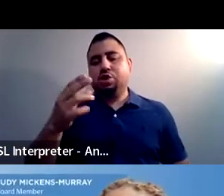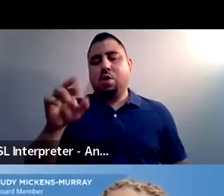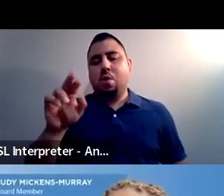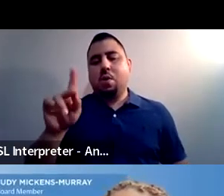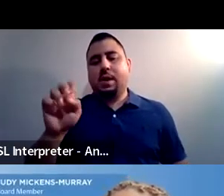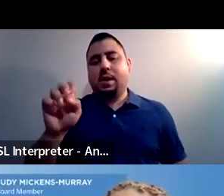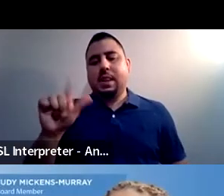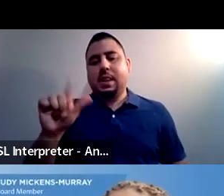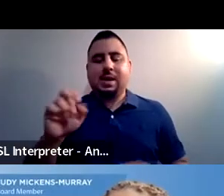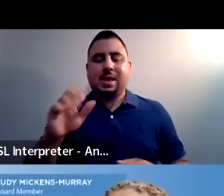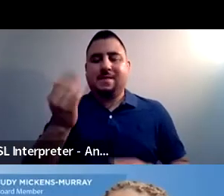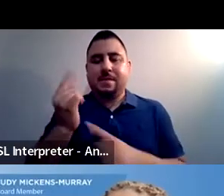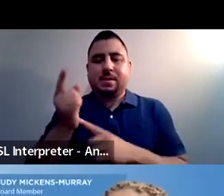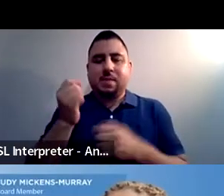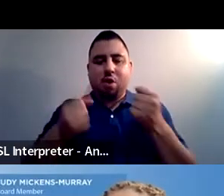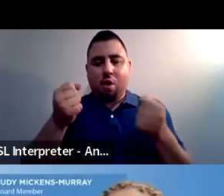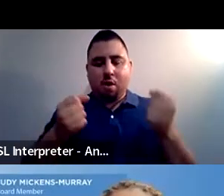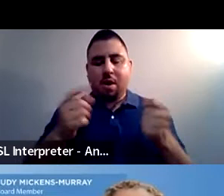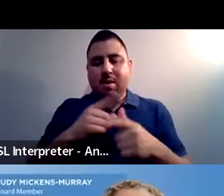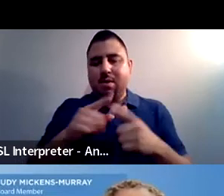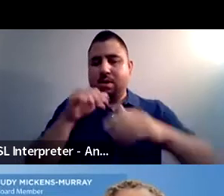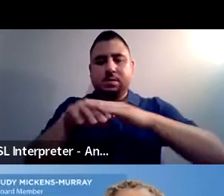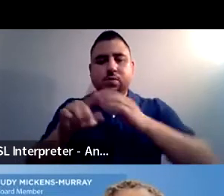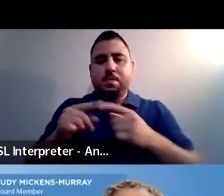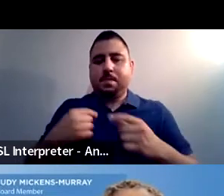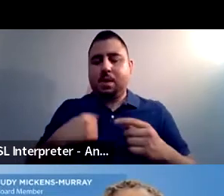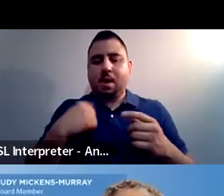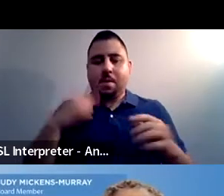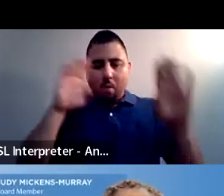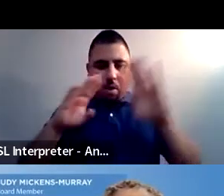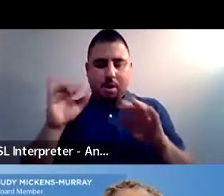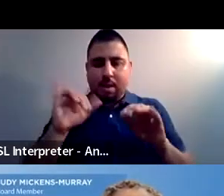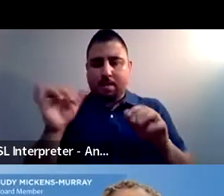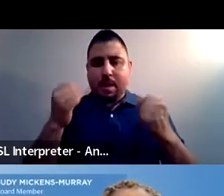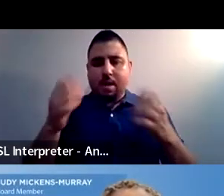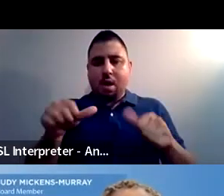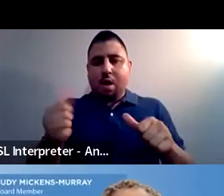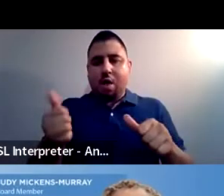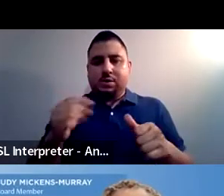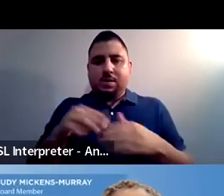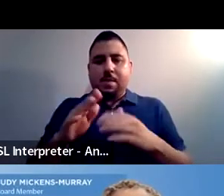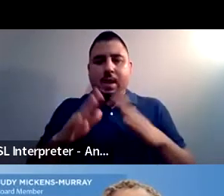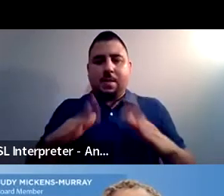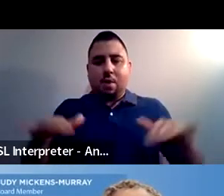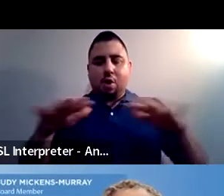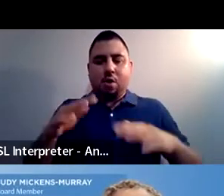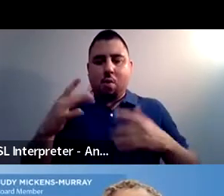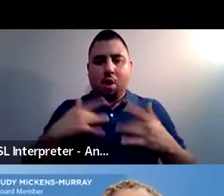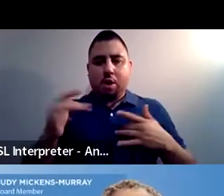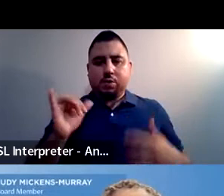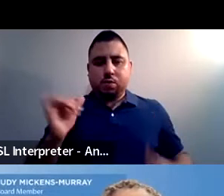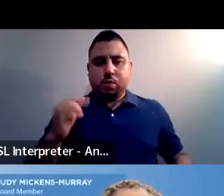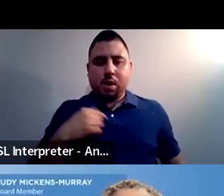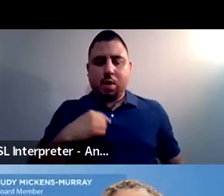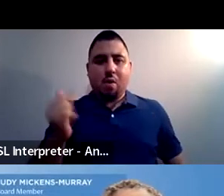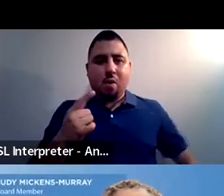minutes by car, and it would be inaccessible to me. I am worried, like many others in my neighborhood are worried as well. We are